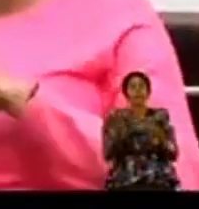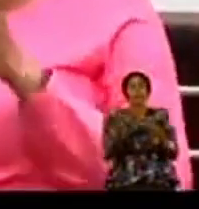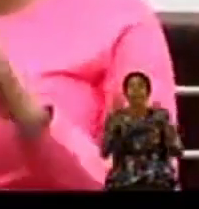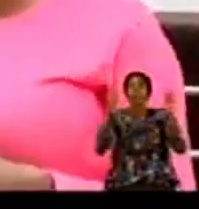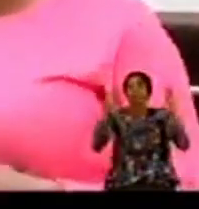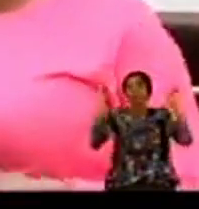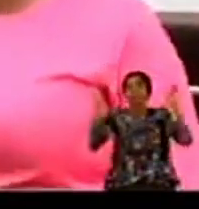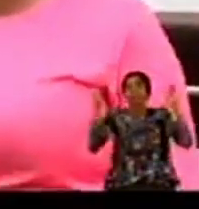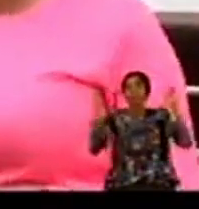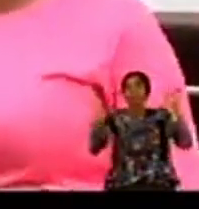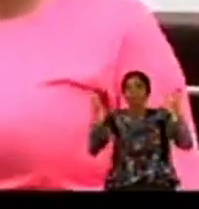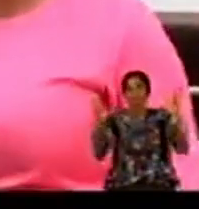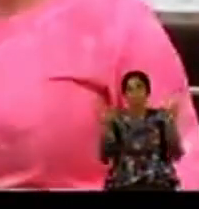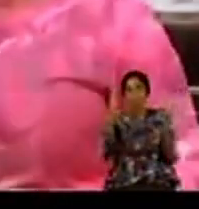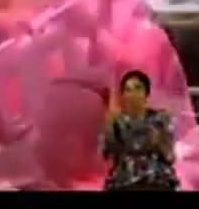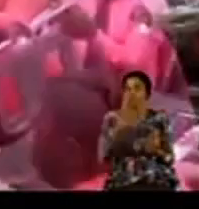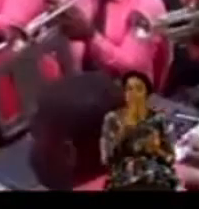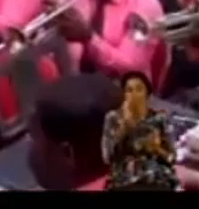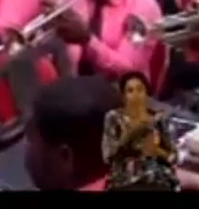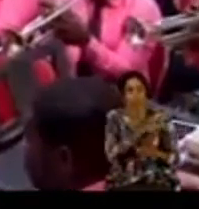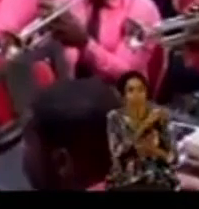Hallelujah.